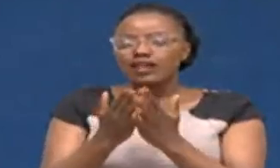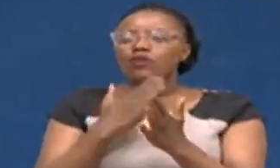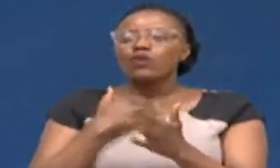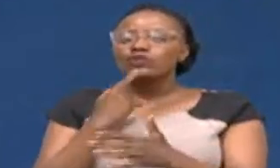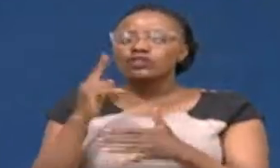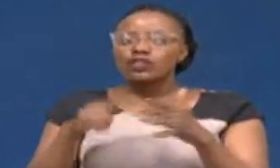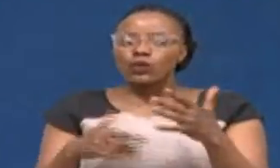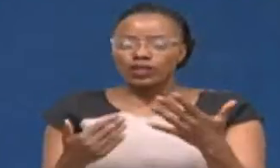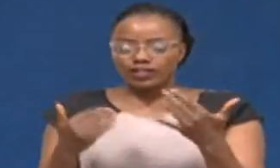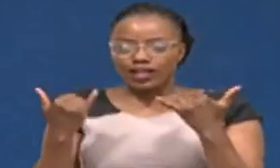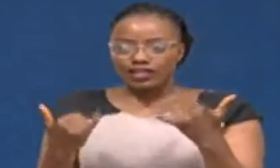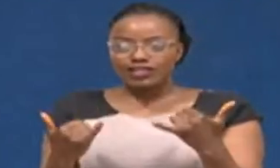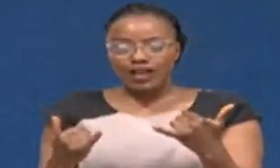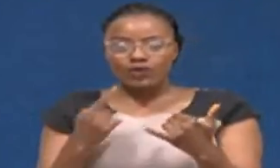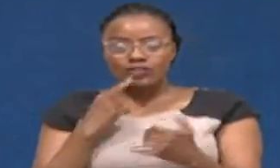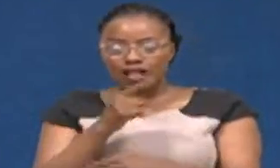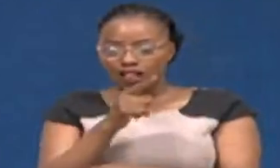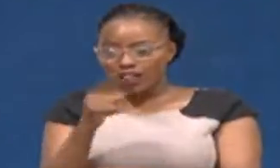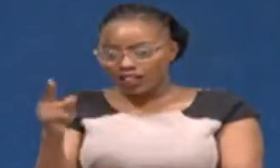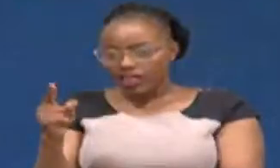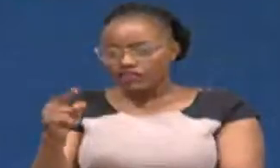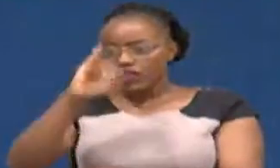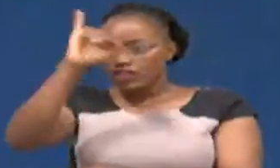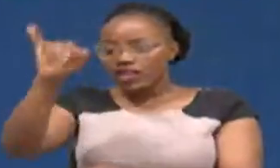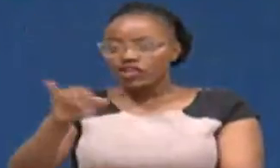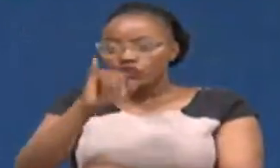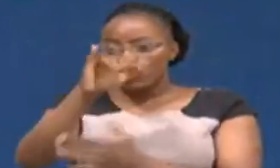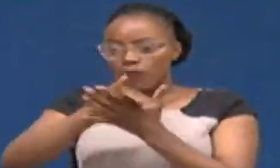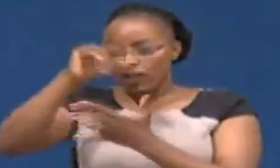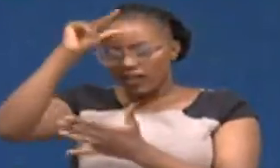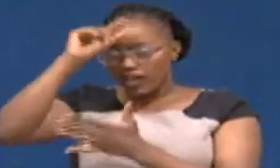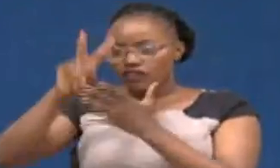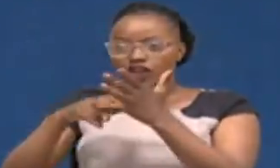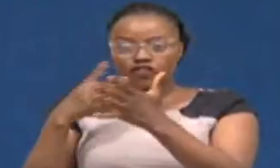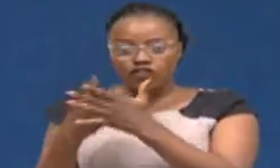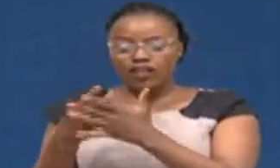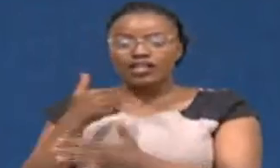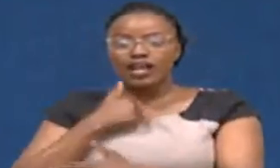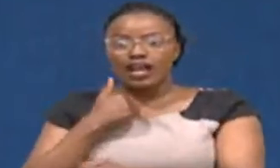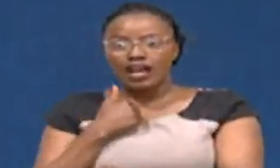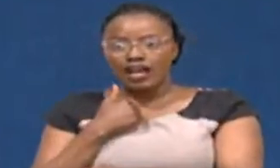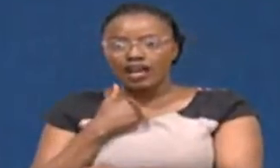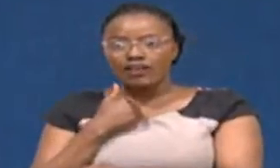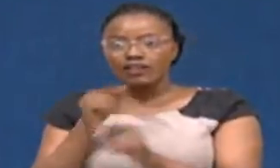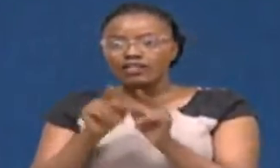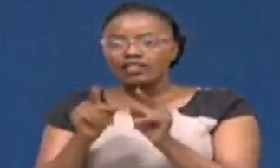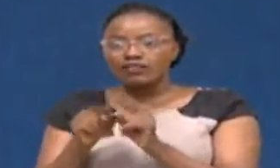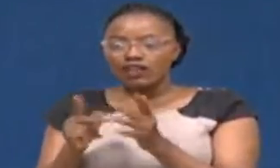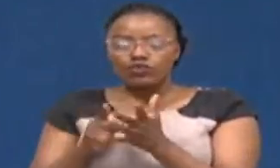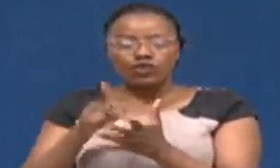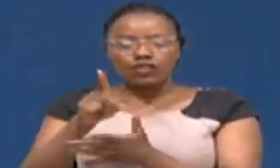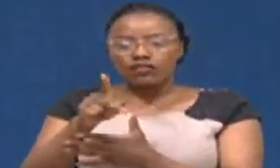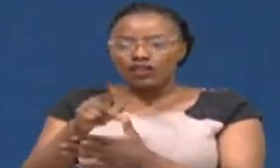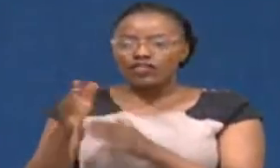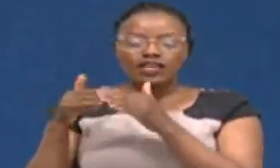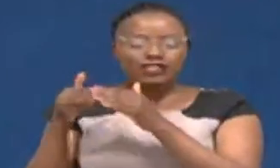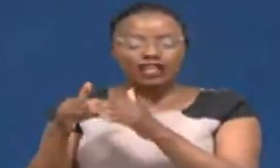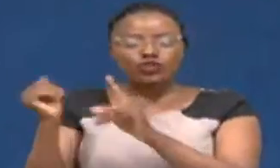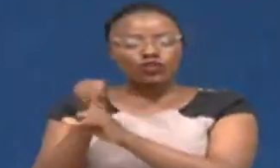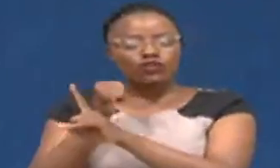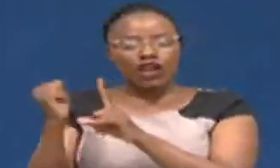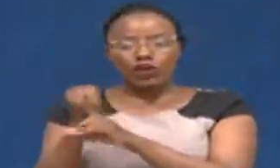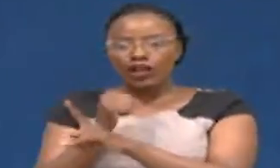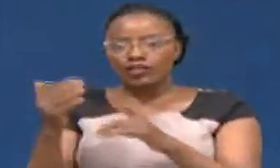just want to say it here. The Jubilee government has failed to reparate survivors of sexual